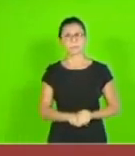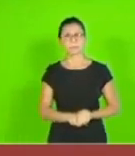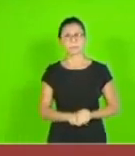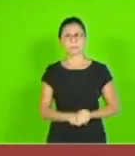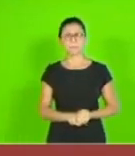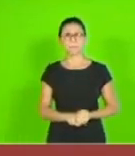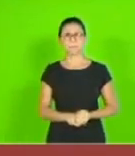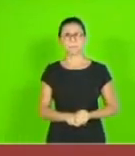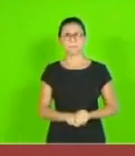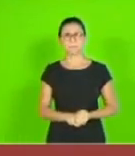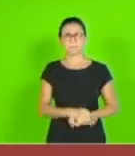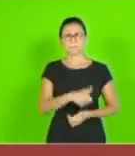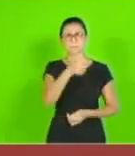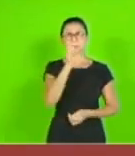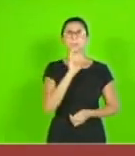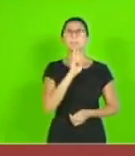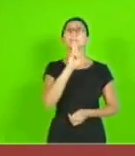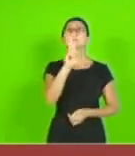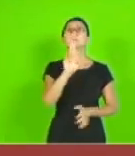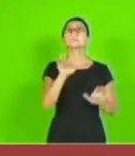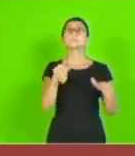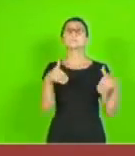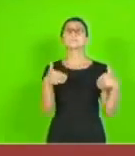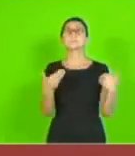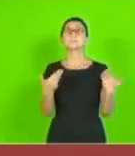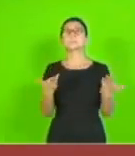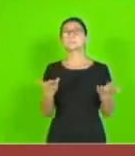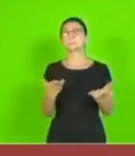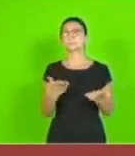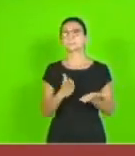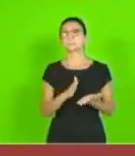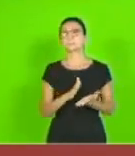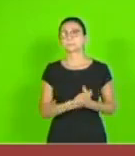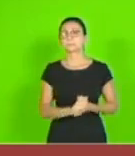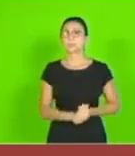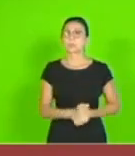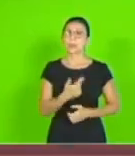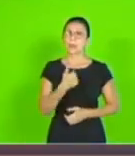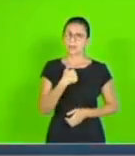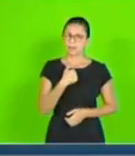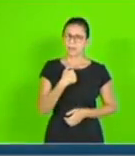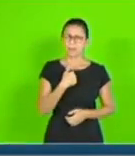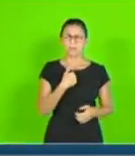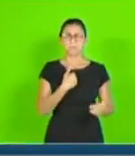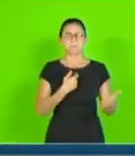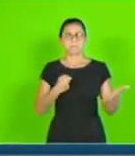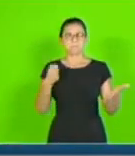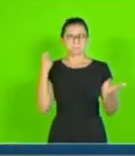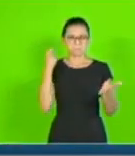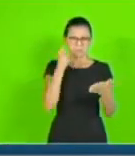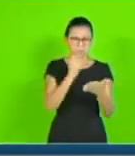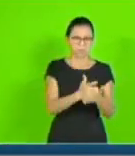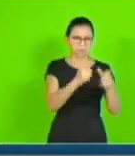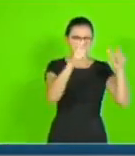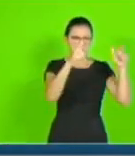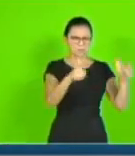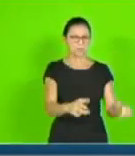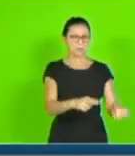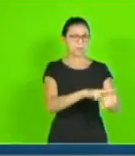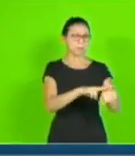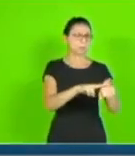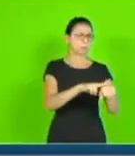the answers, were they right in the answers? What was the first answer? What was the first excuse?